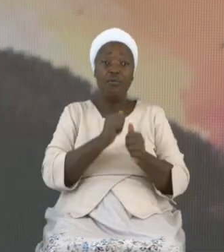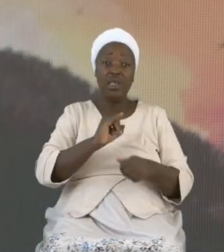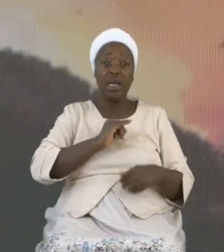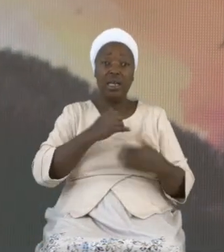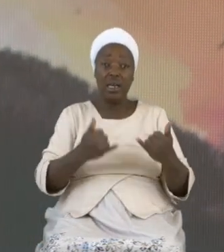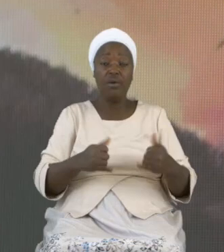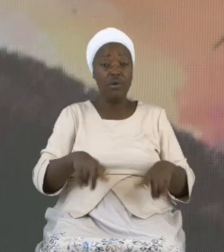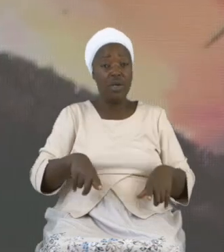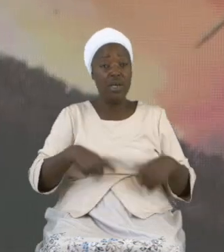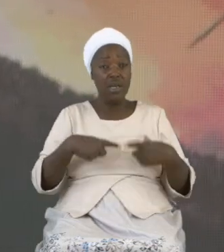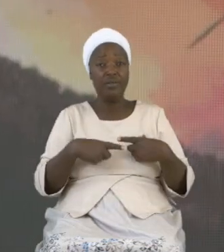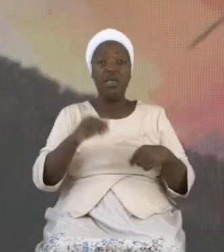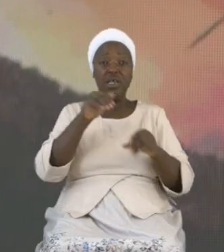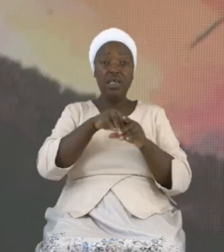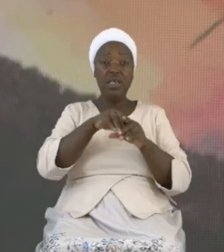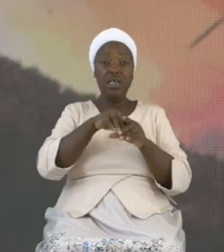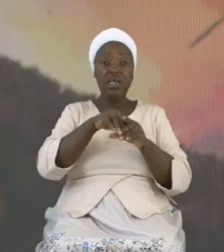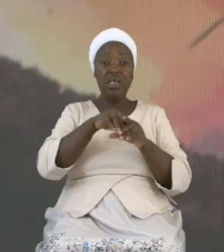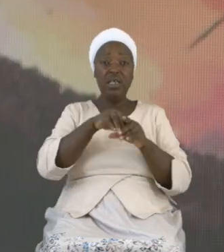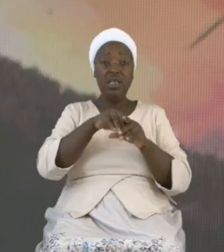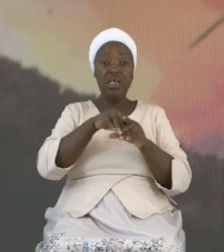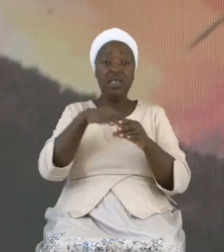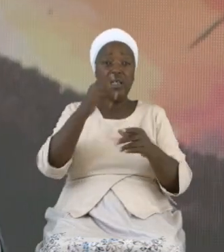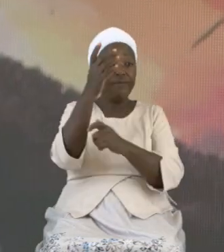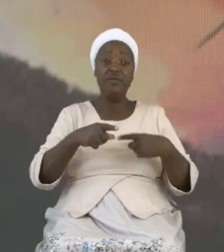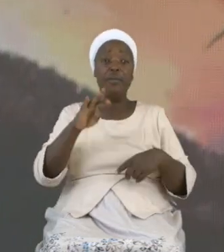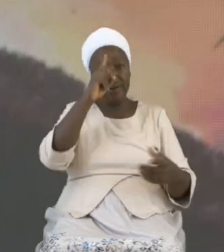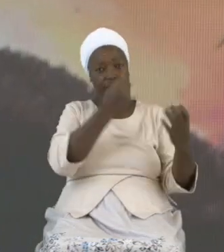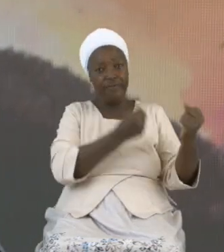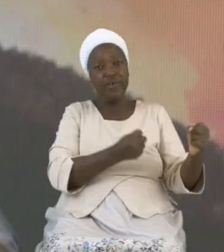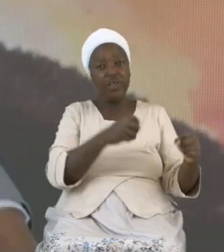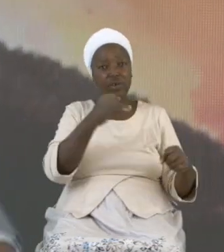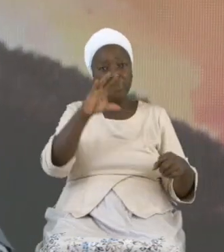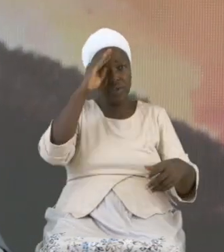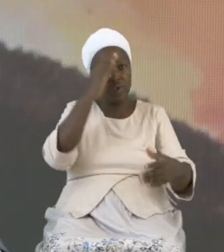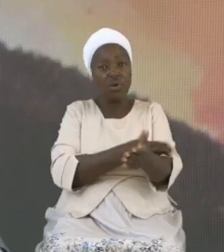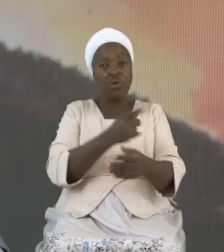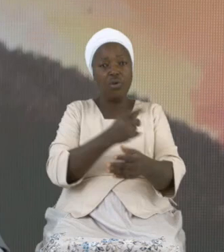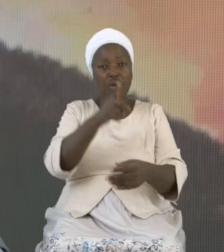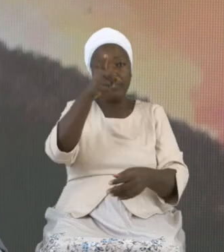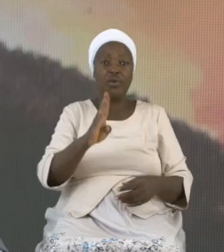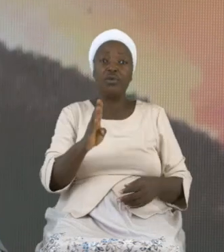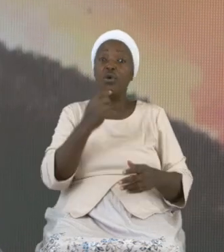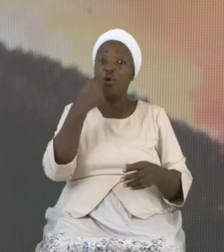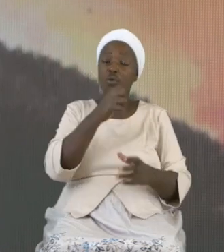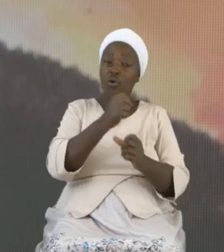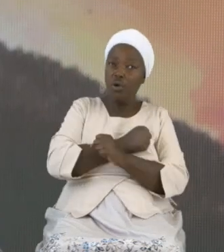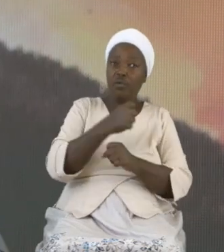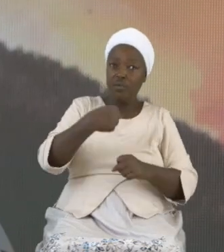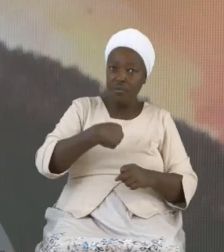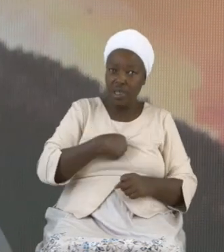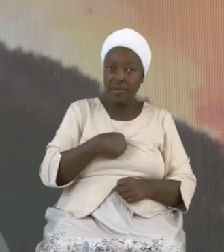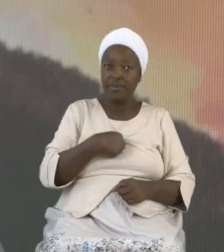in the flesh, I live by the faith of the Son of God, who loved me